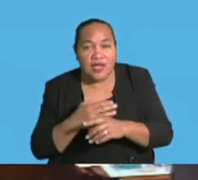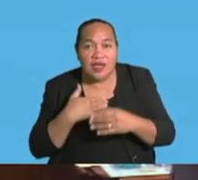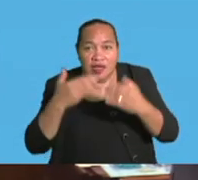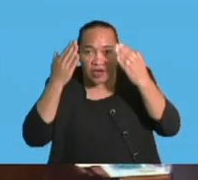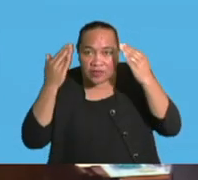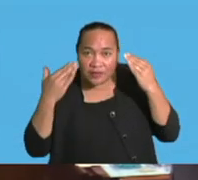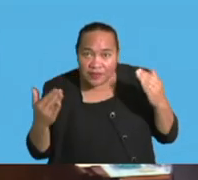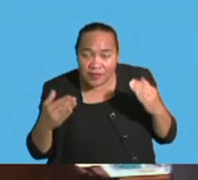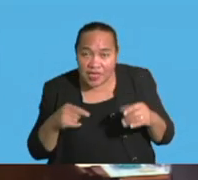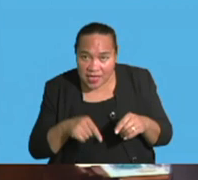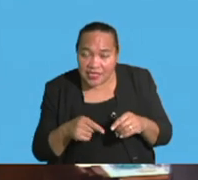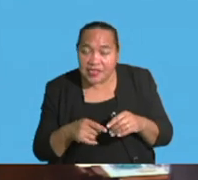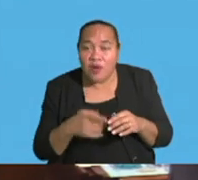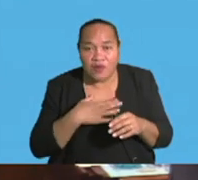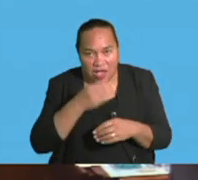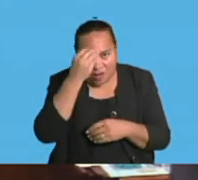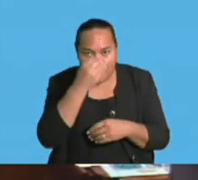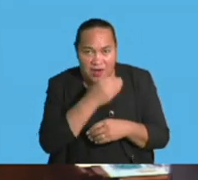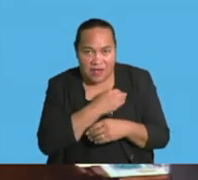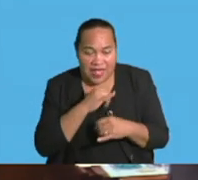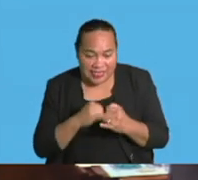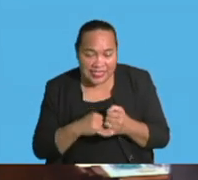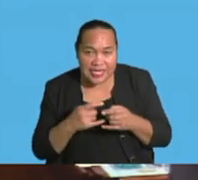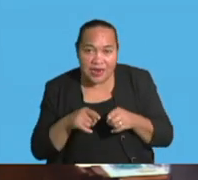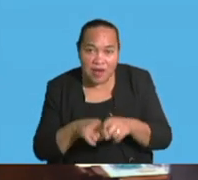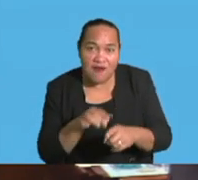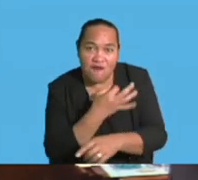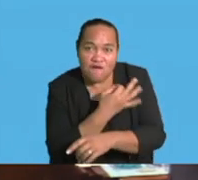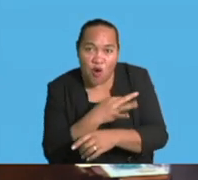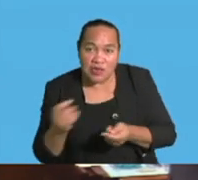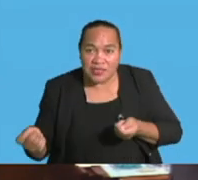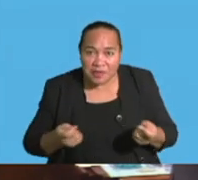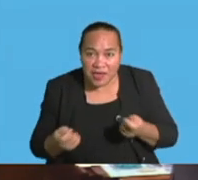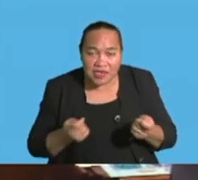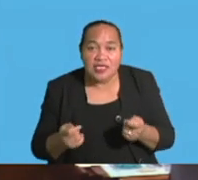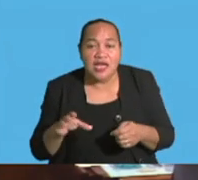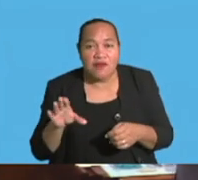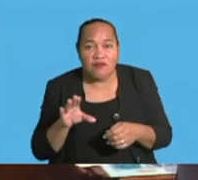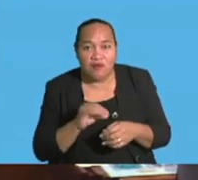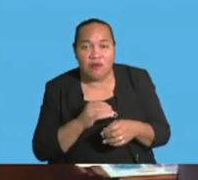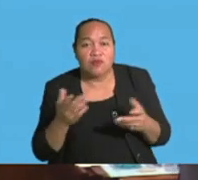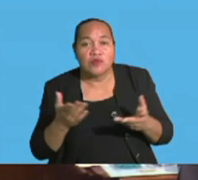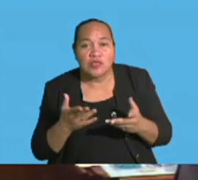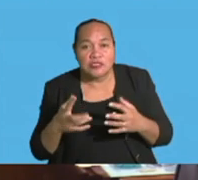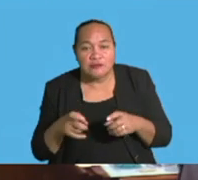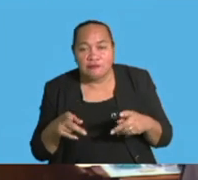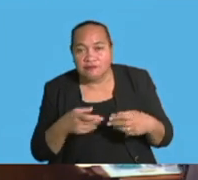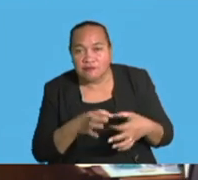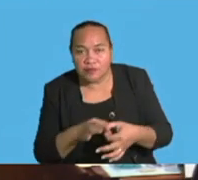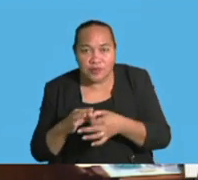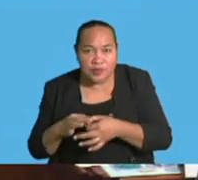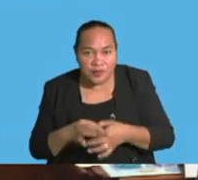this is based on the belief that sustainable forest management comes from sound research and development.